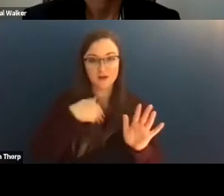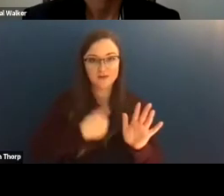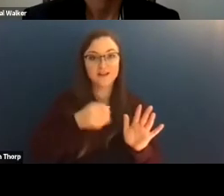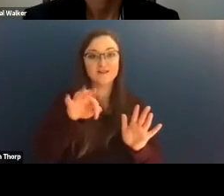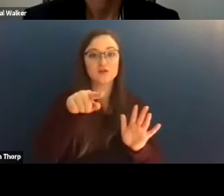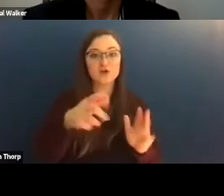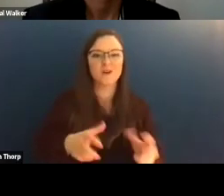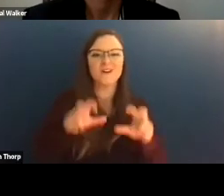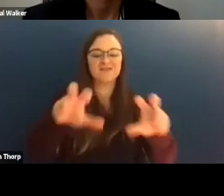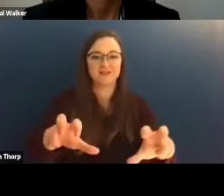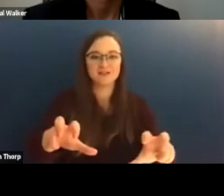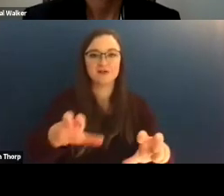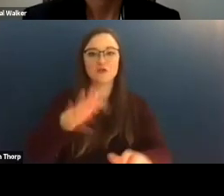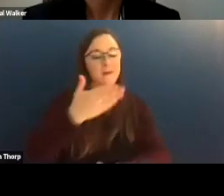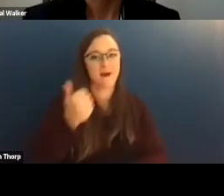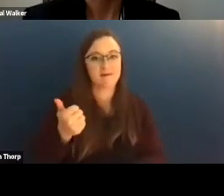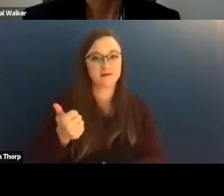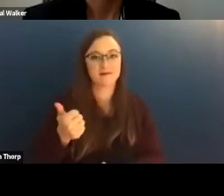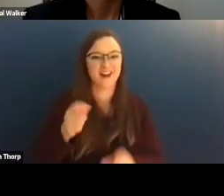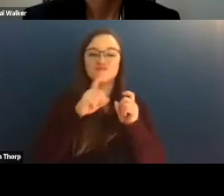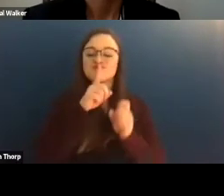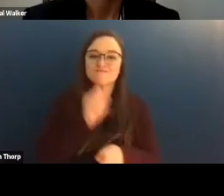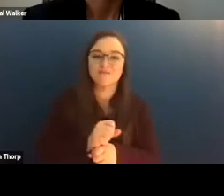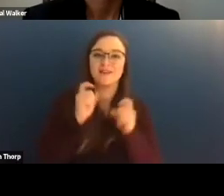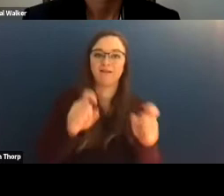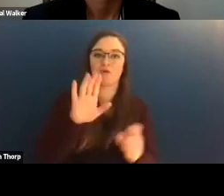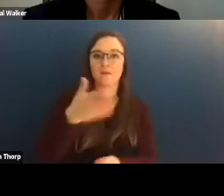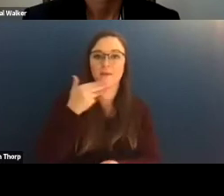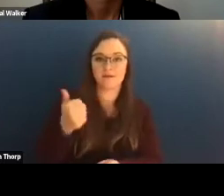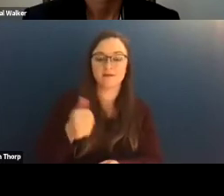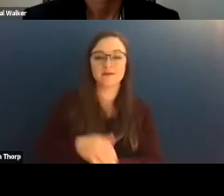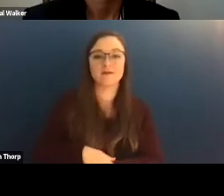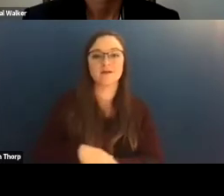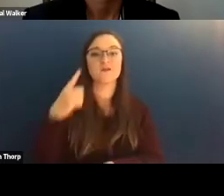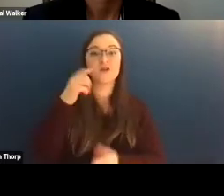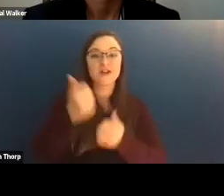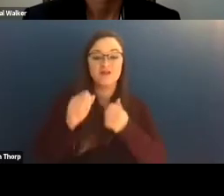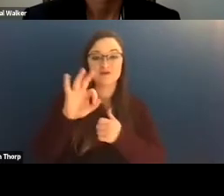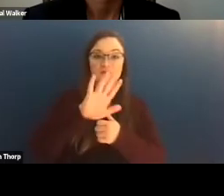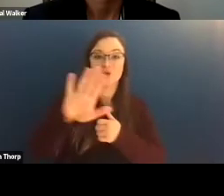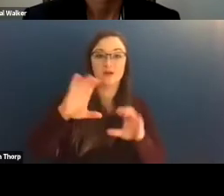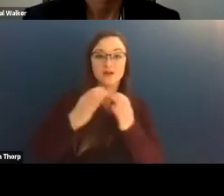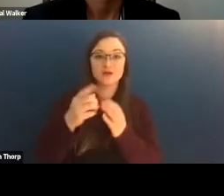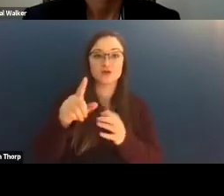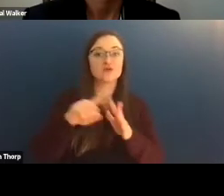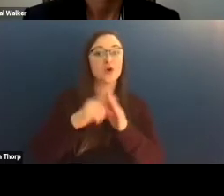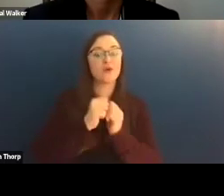effort. And honestly, given your best effort. And I say, for each of your classes, you start off with an A.